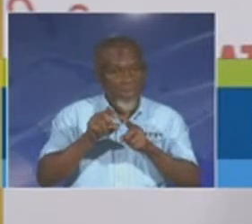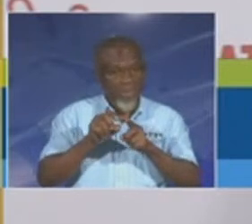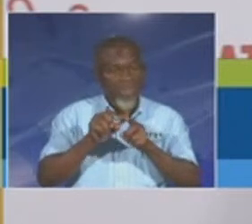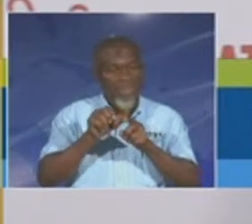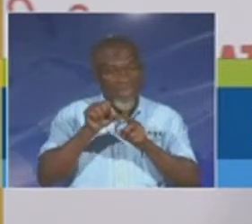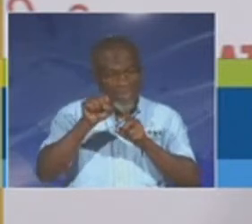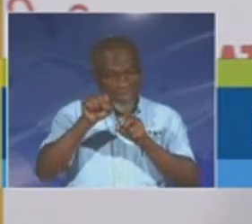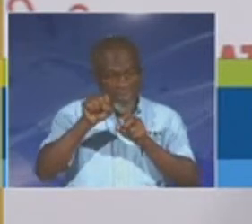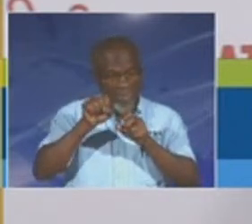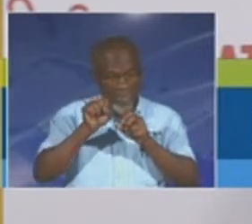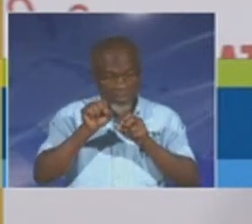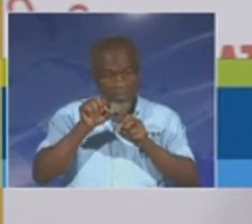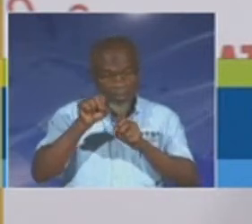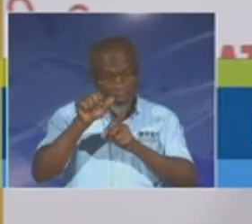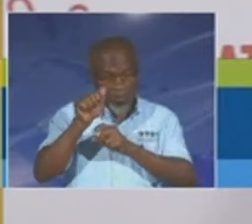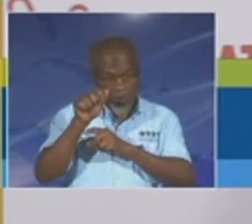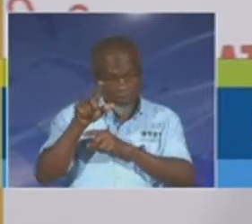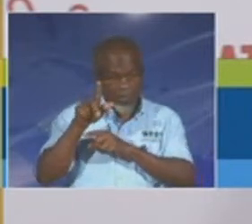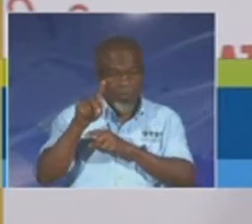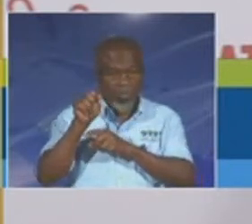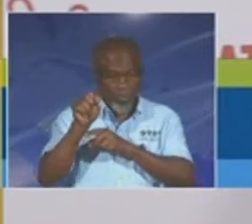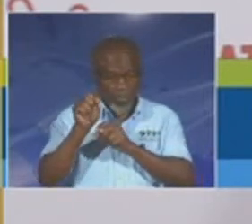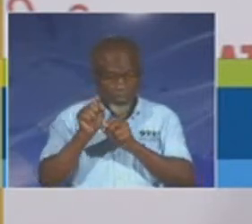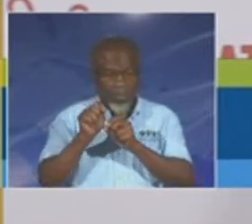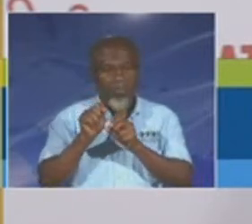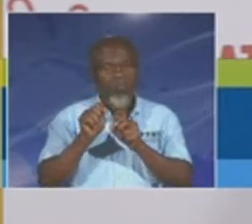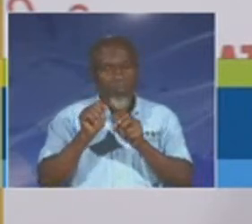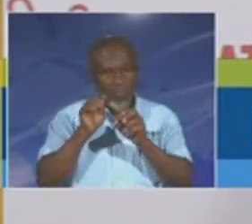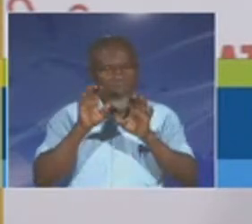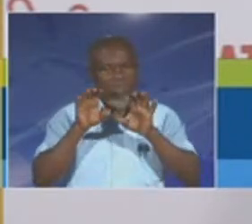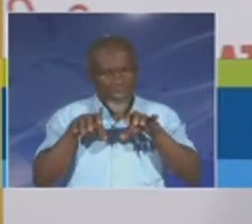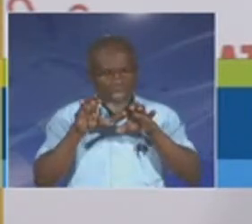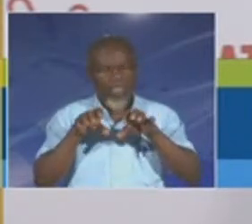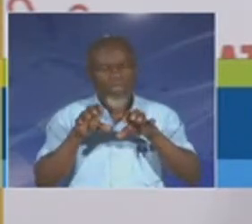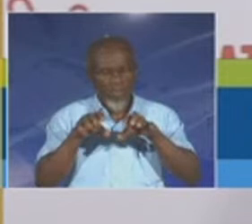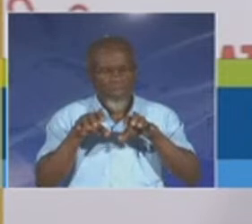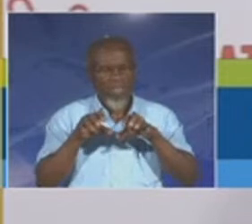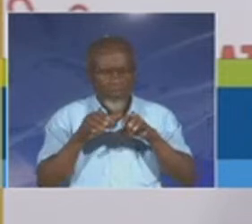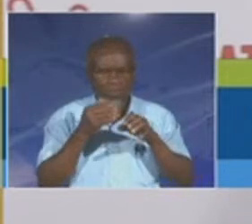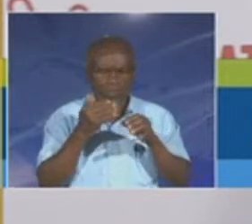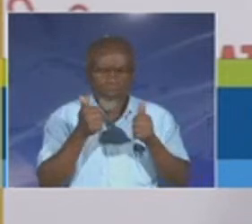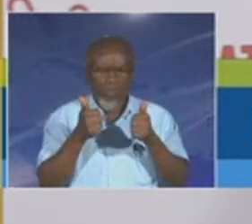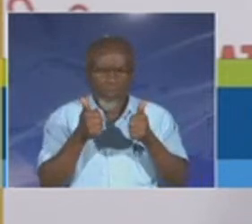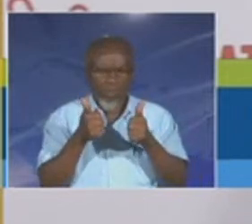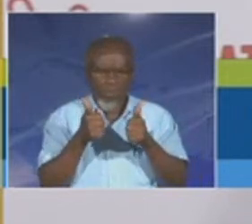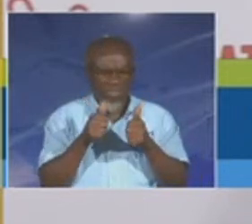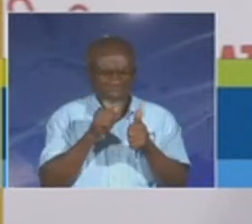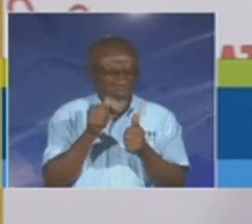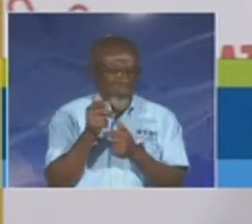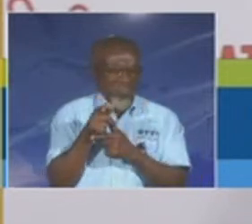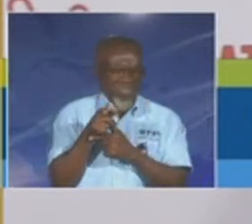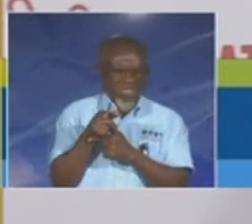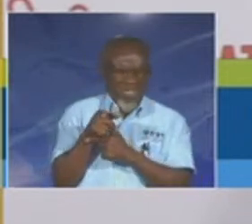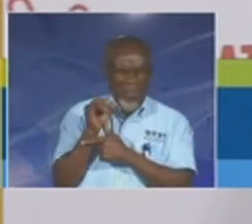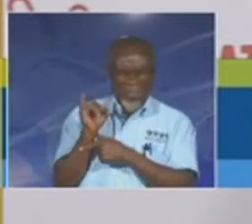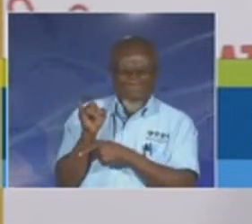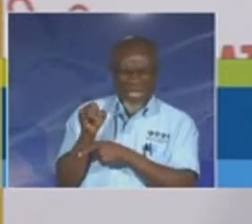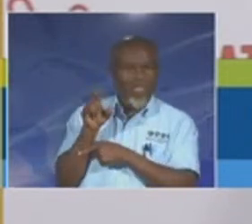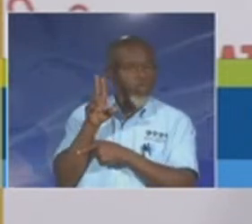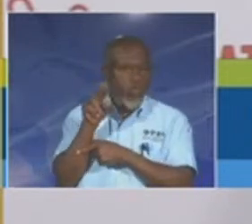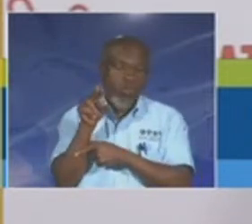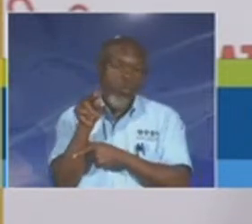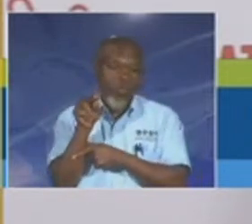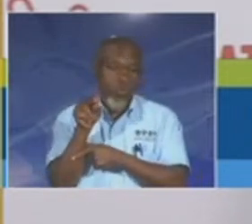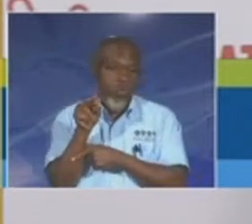table salt and, of course, the pink salt. So that might be the concern you may have heard. But sea salt is not known to be bad in any way and dangerous,